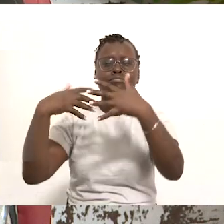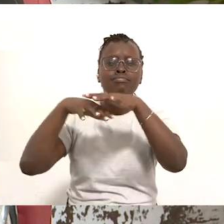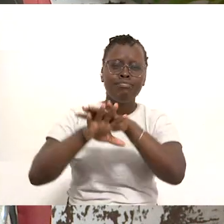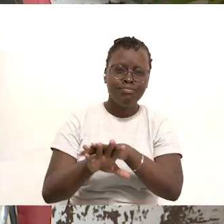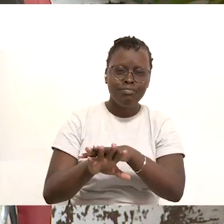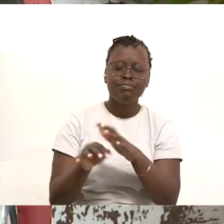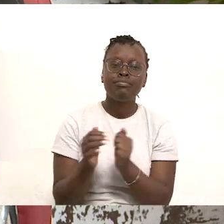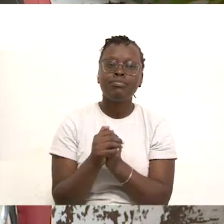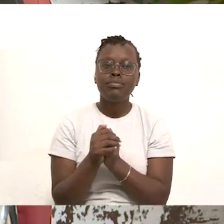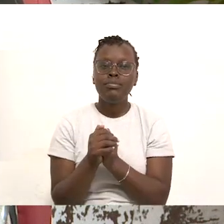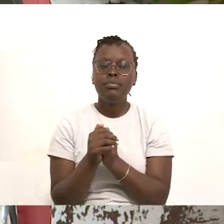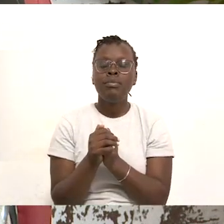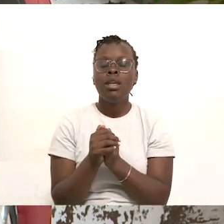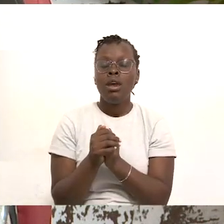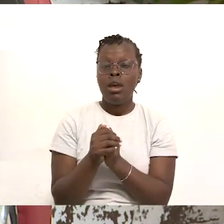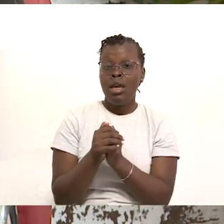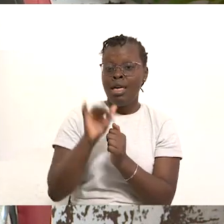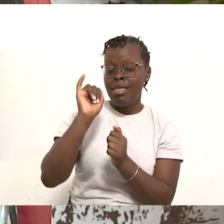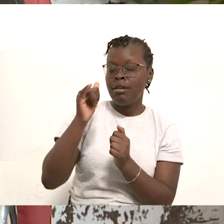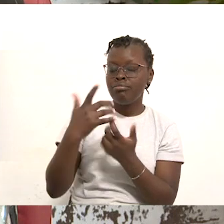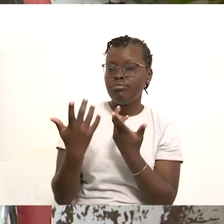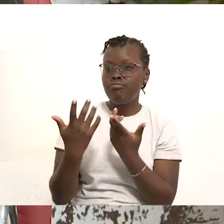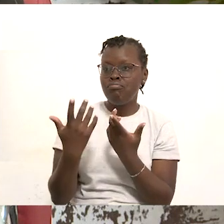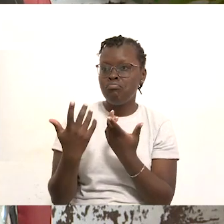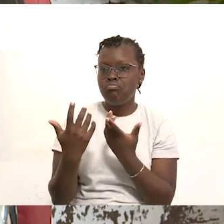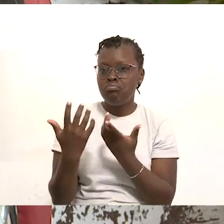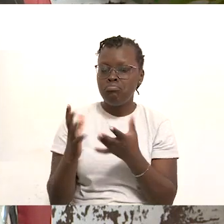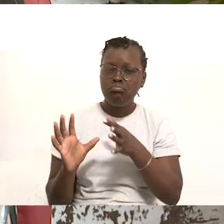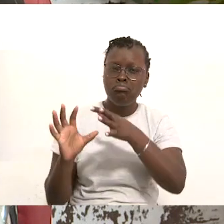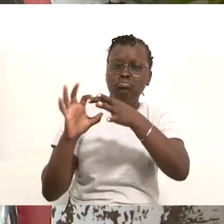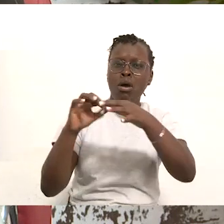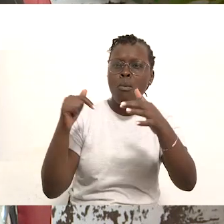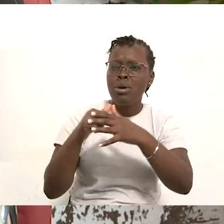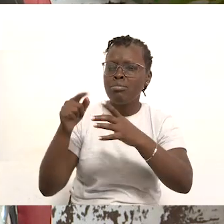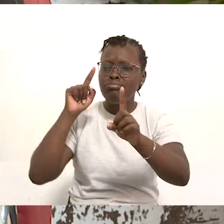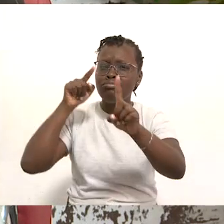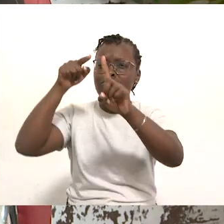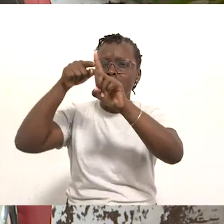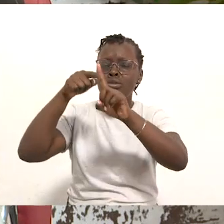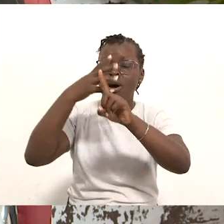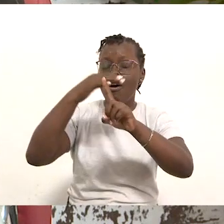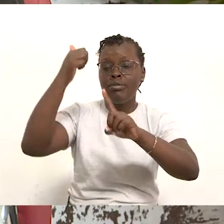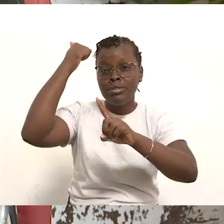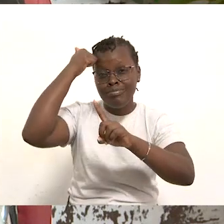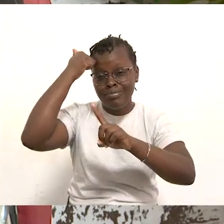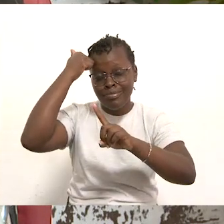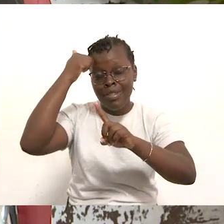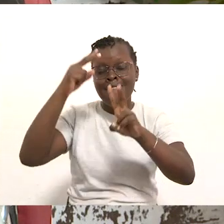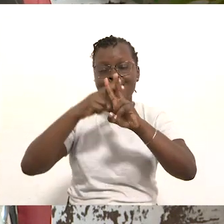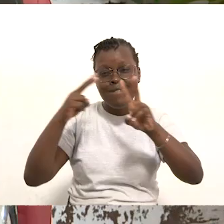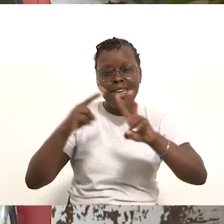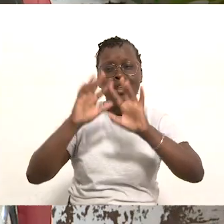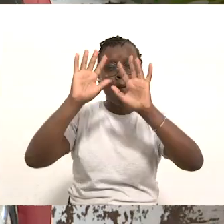EdTech solutions that align with the goals of the year of education. It is crucial to